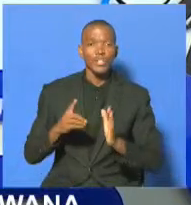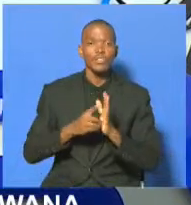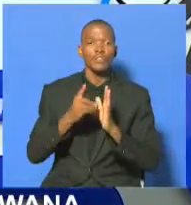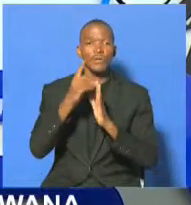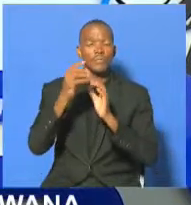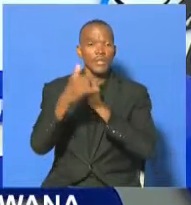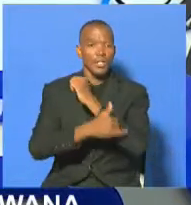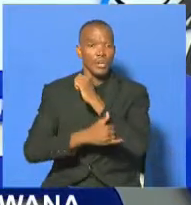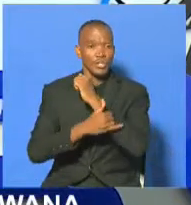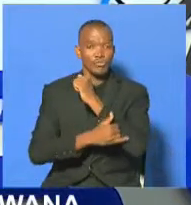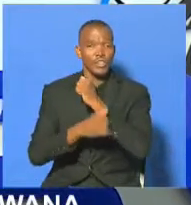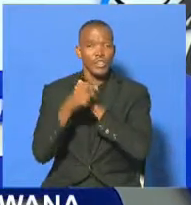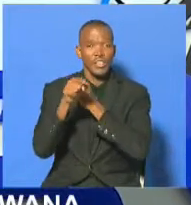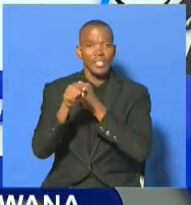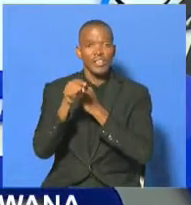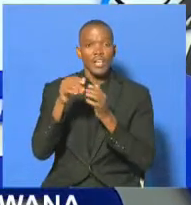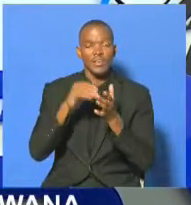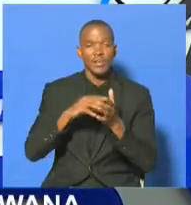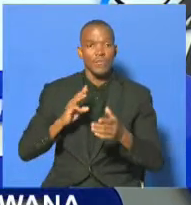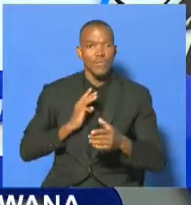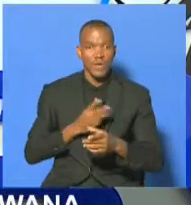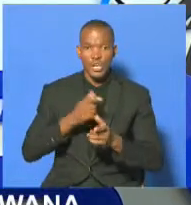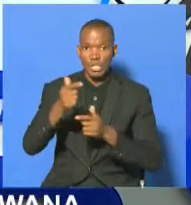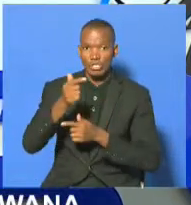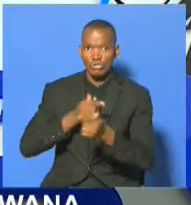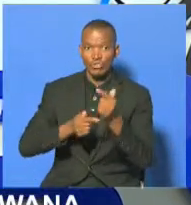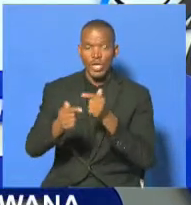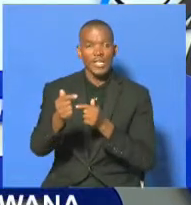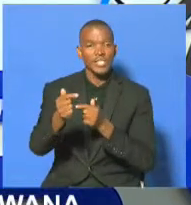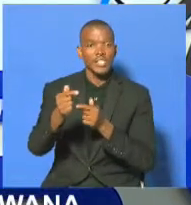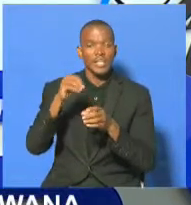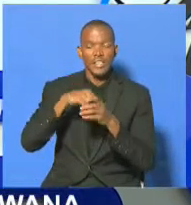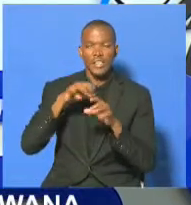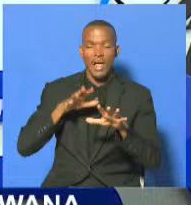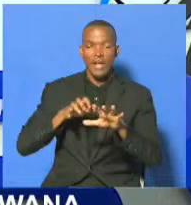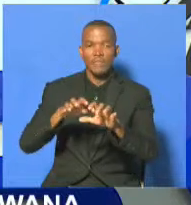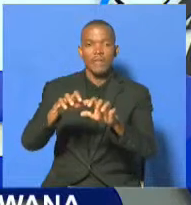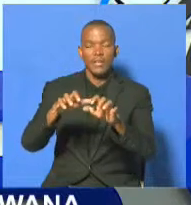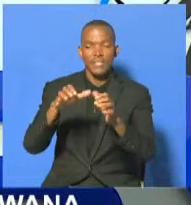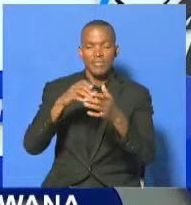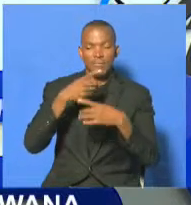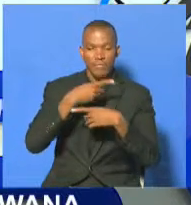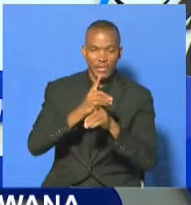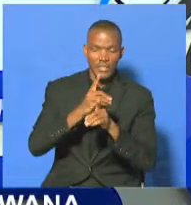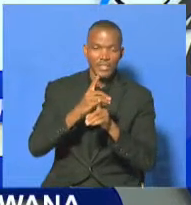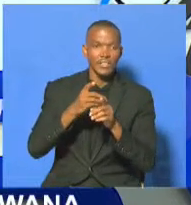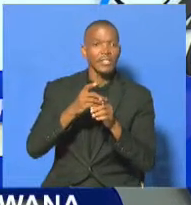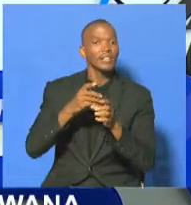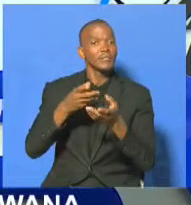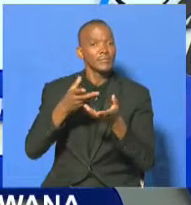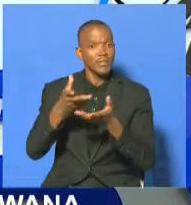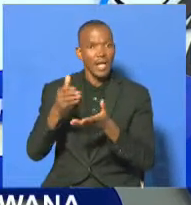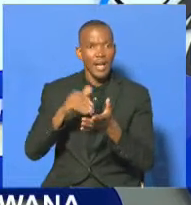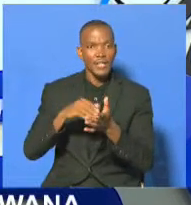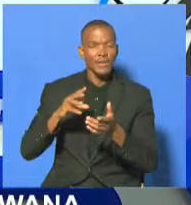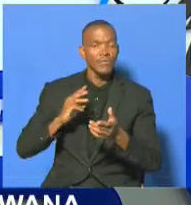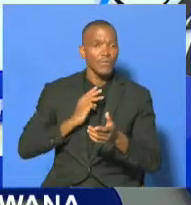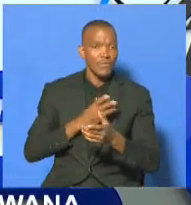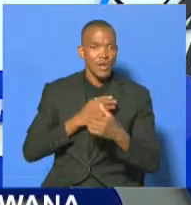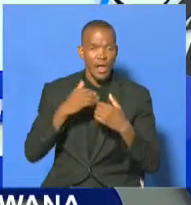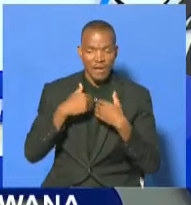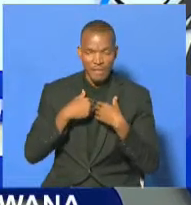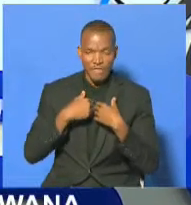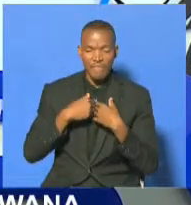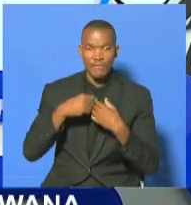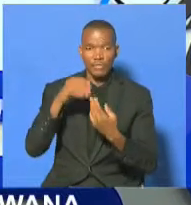country, we trade in animal and animal products, and we have